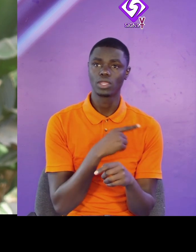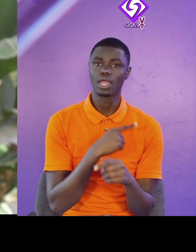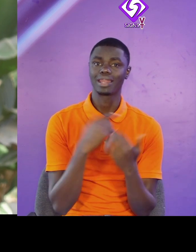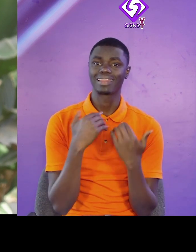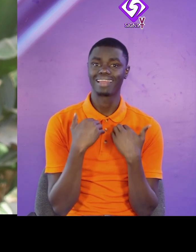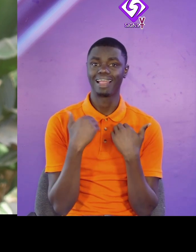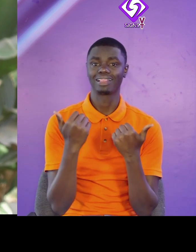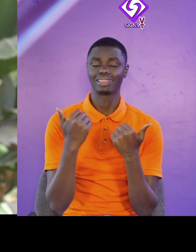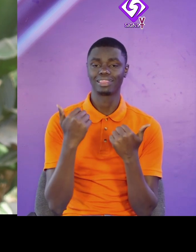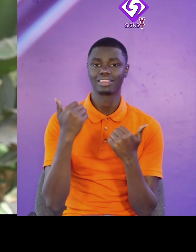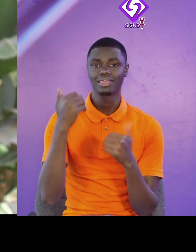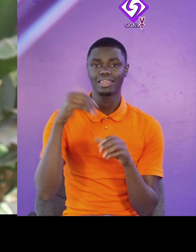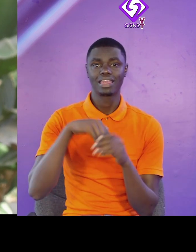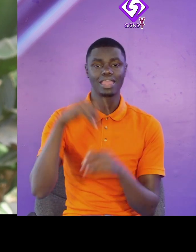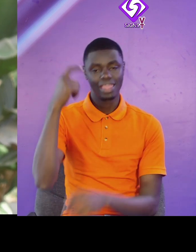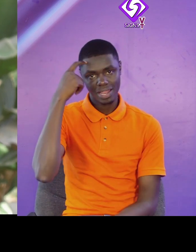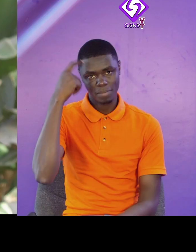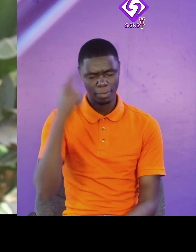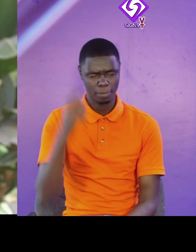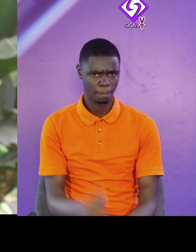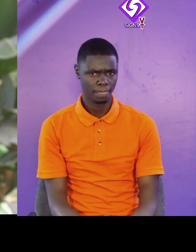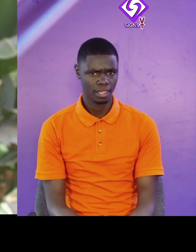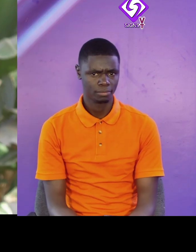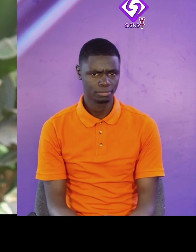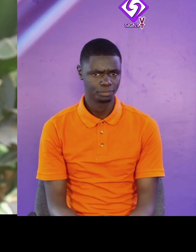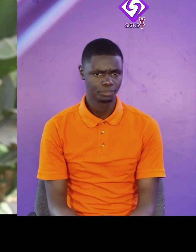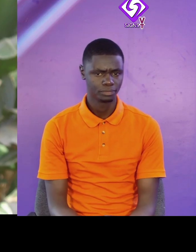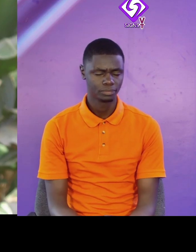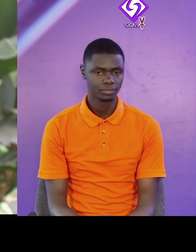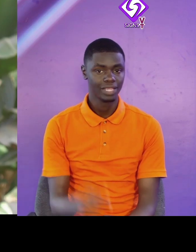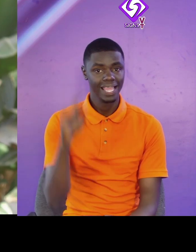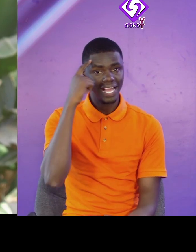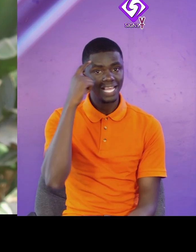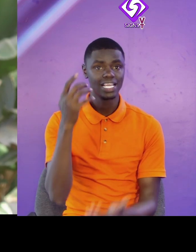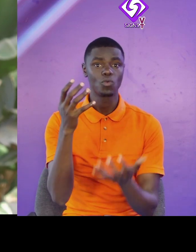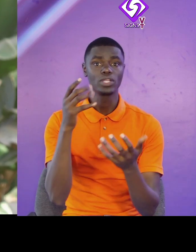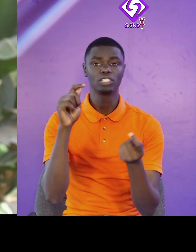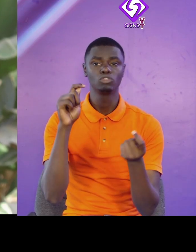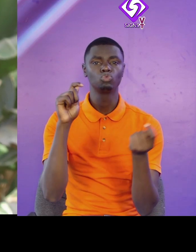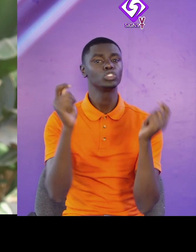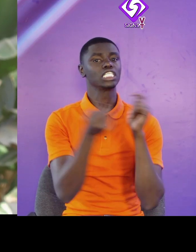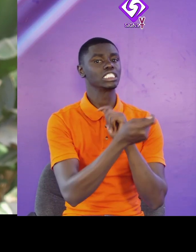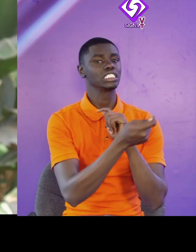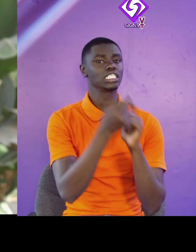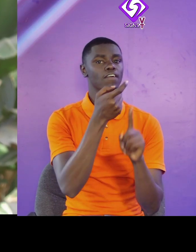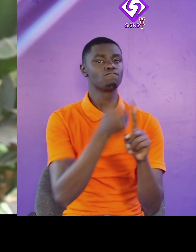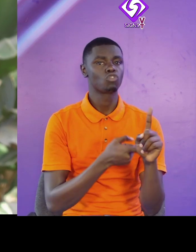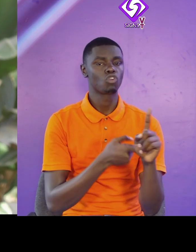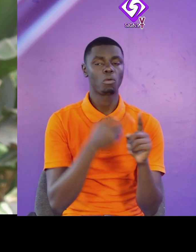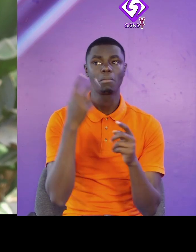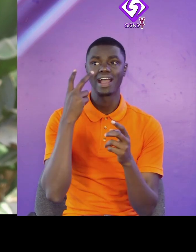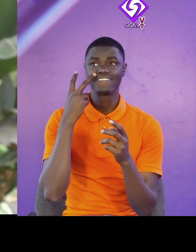mind. And I think we need to shift away from certain viewpoints